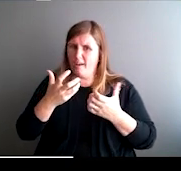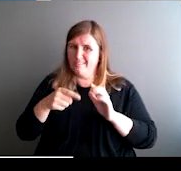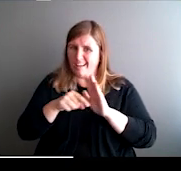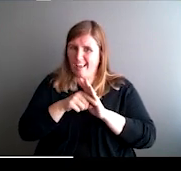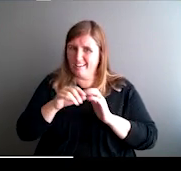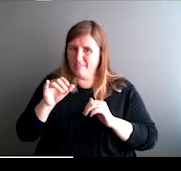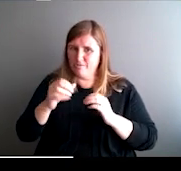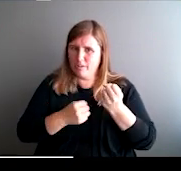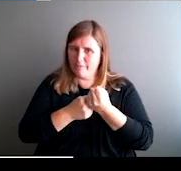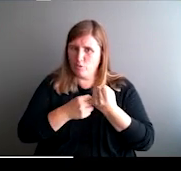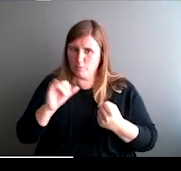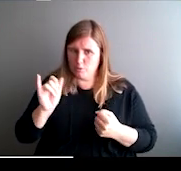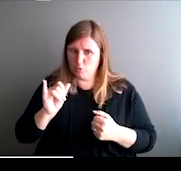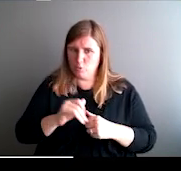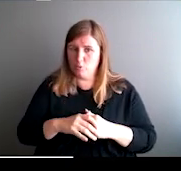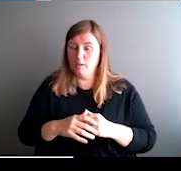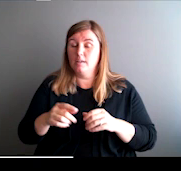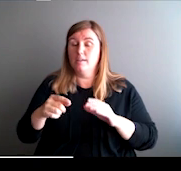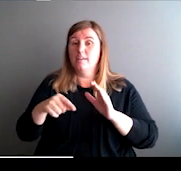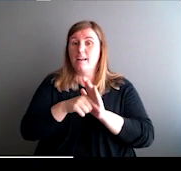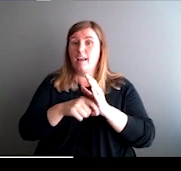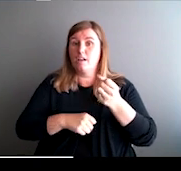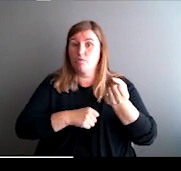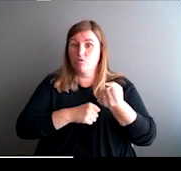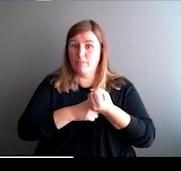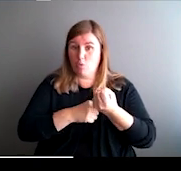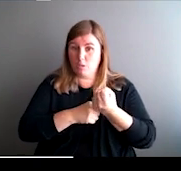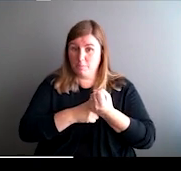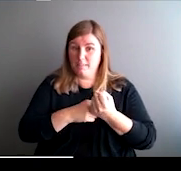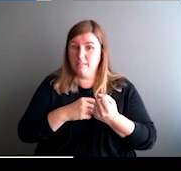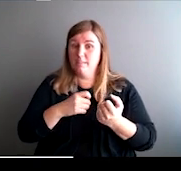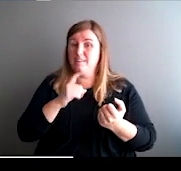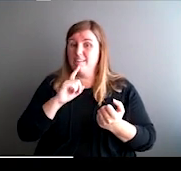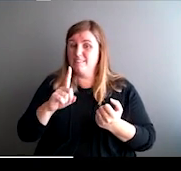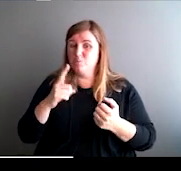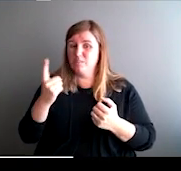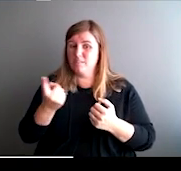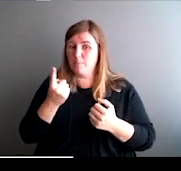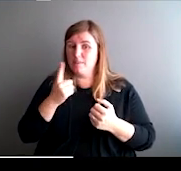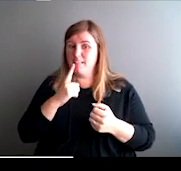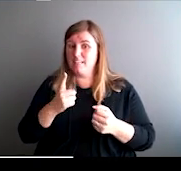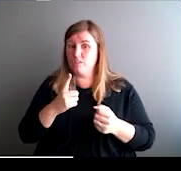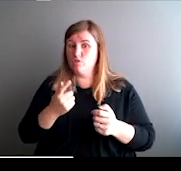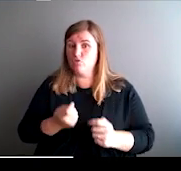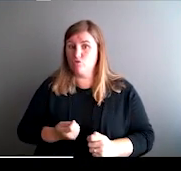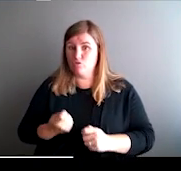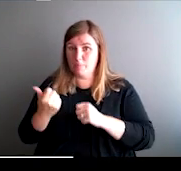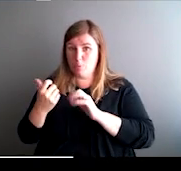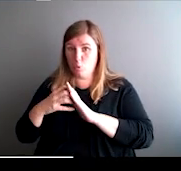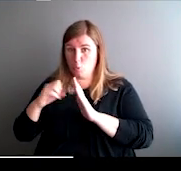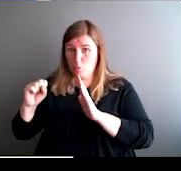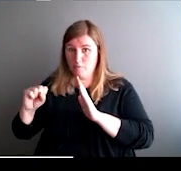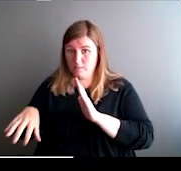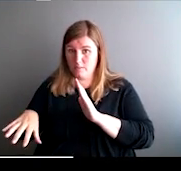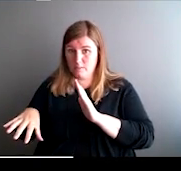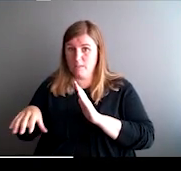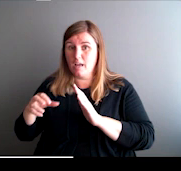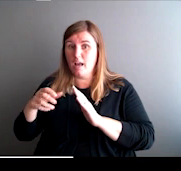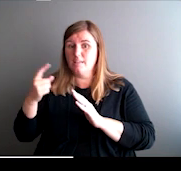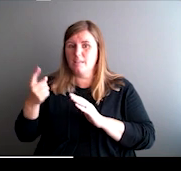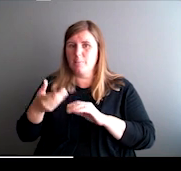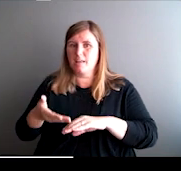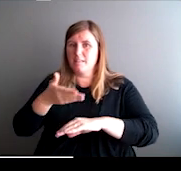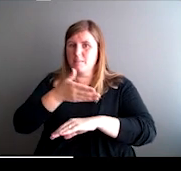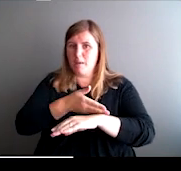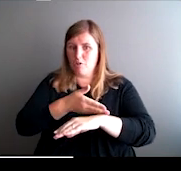reinforcement. Negative reinforcement is where something is removed and things get